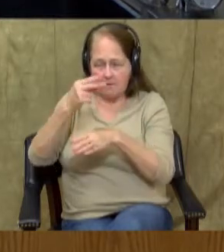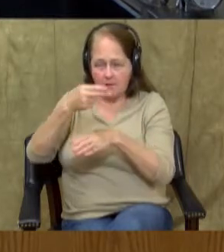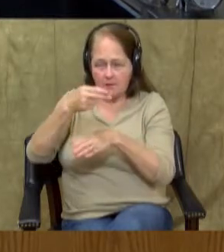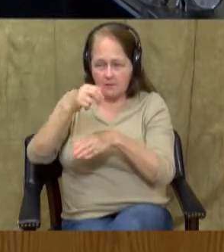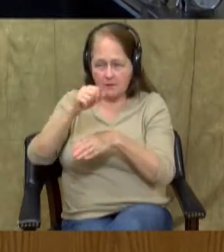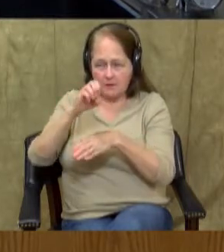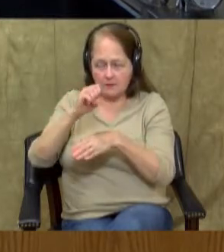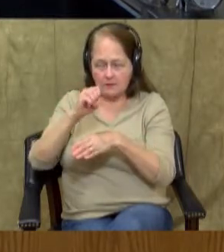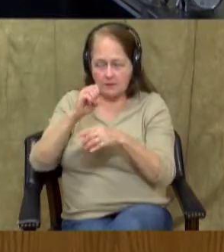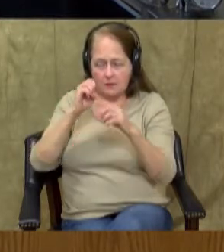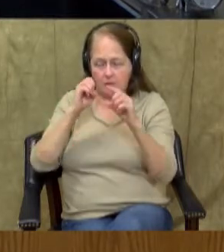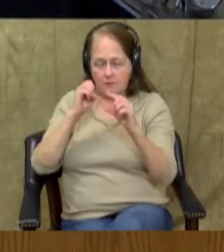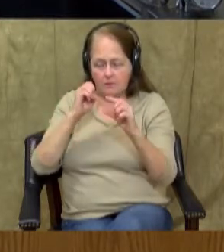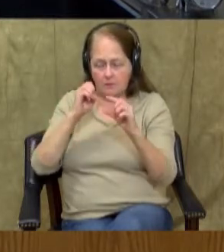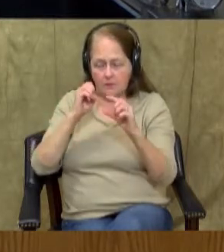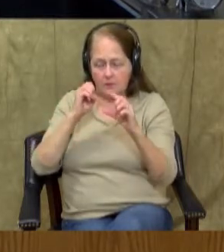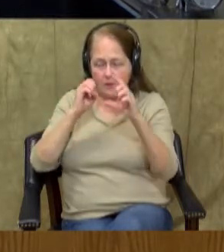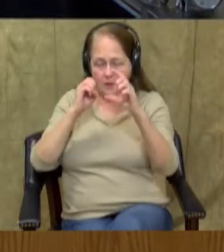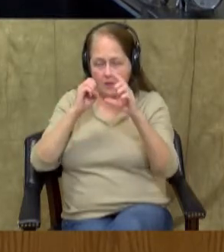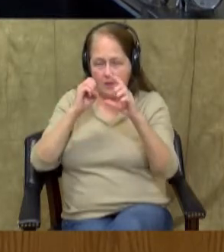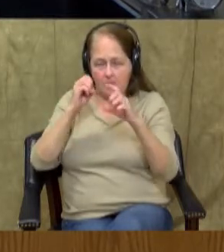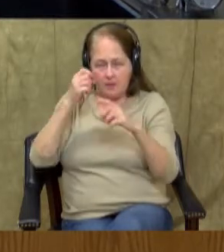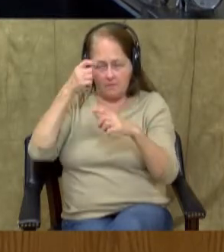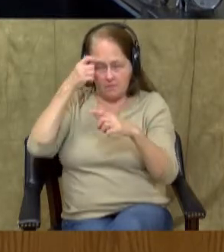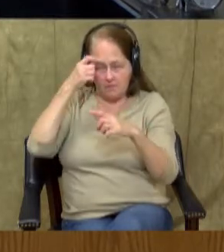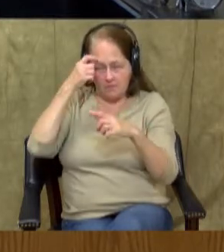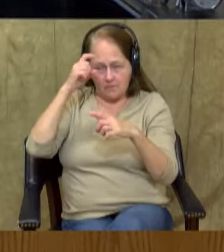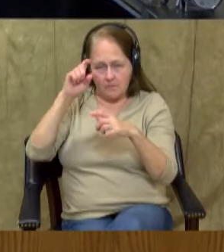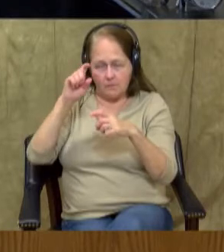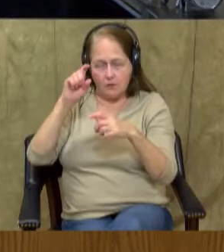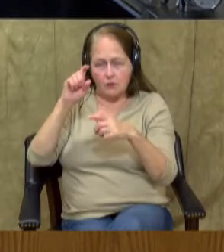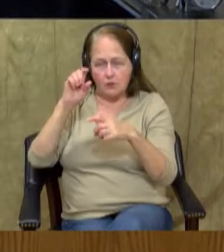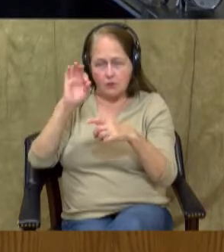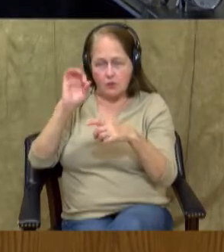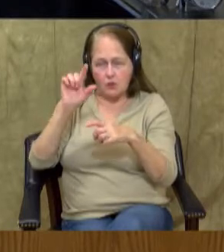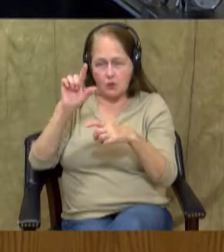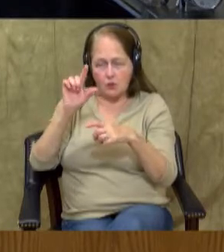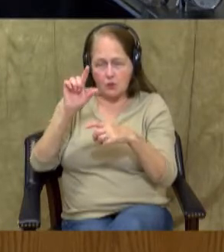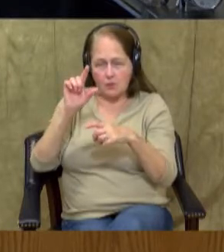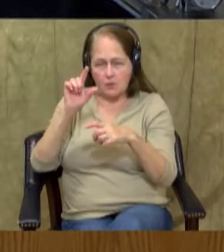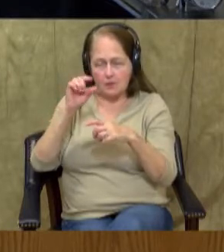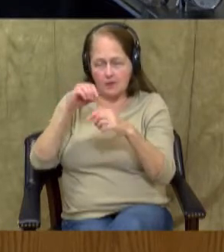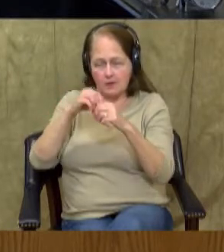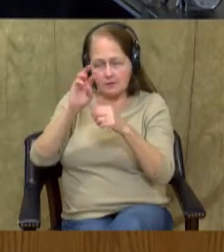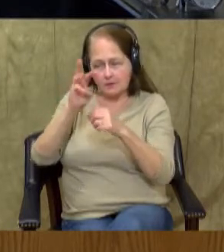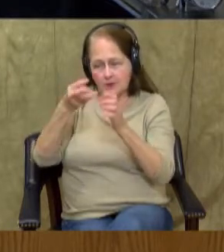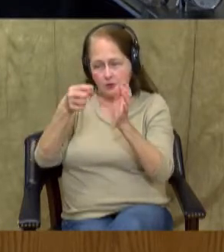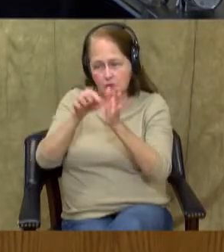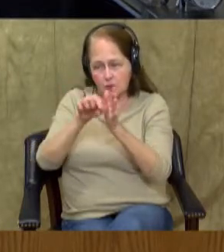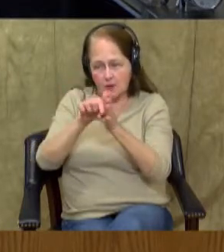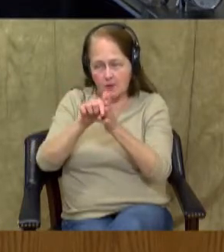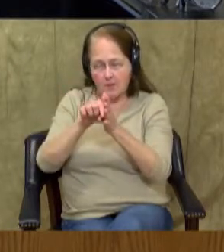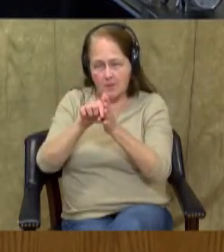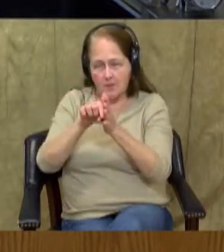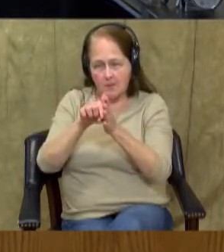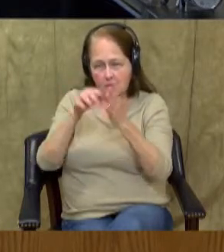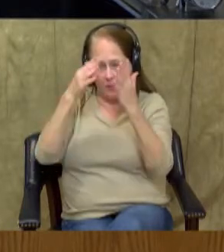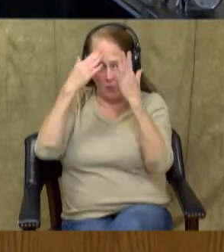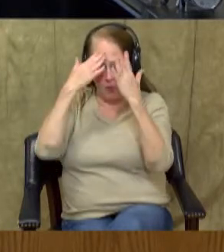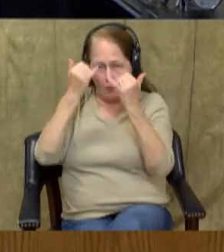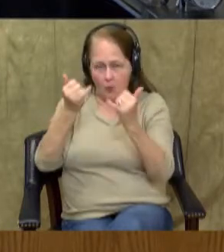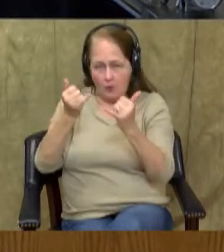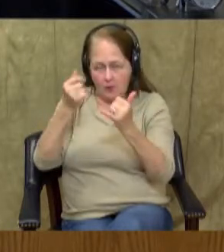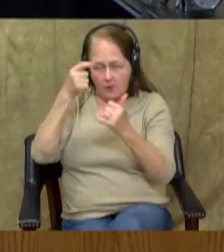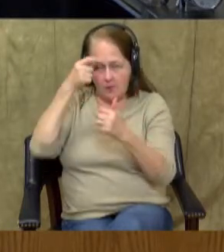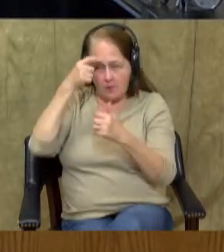crescent to the new moon to the full moon. But now the big question for us in sixth grade is, why does the